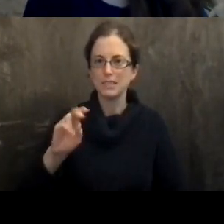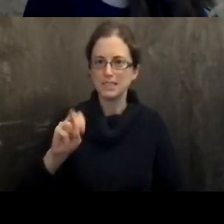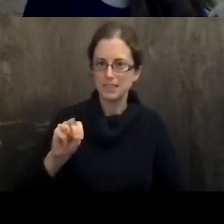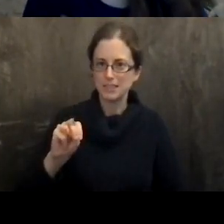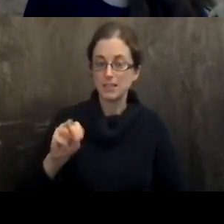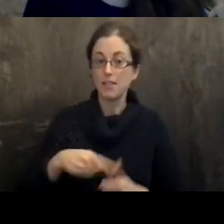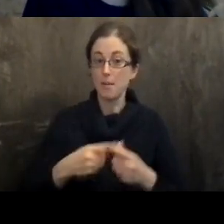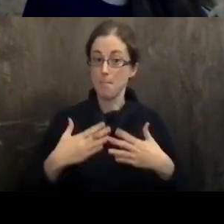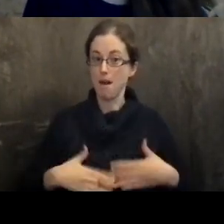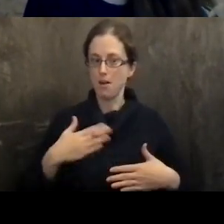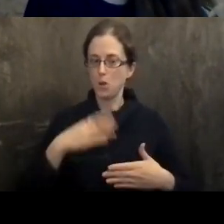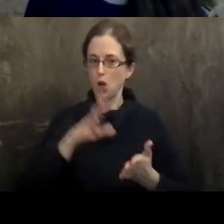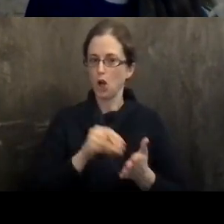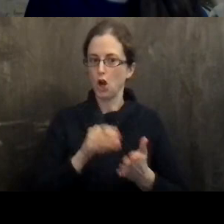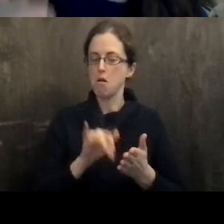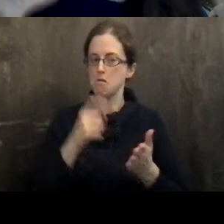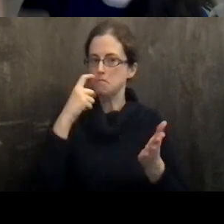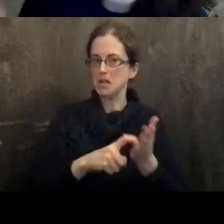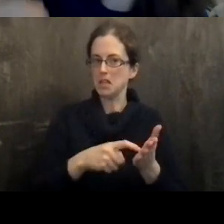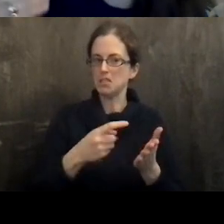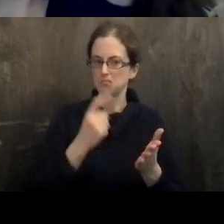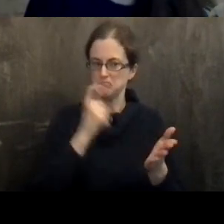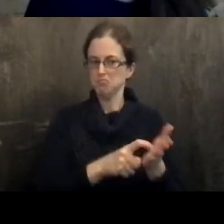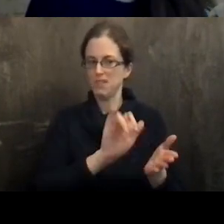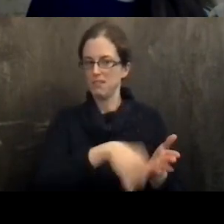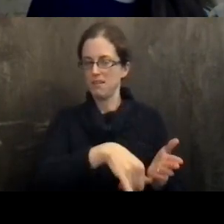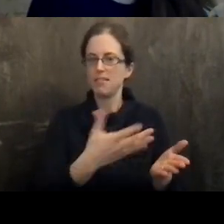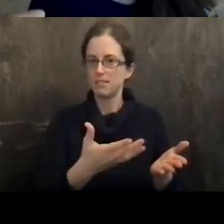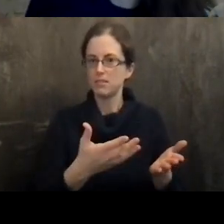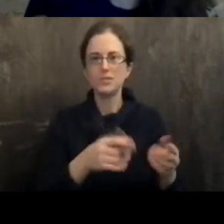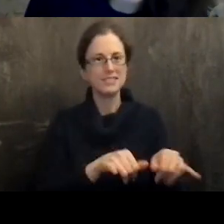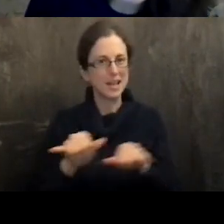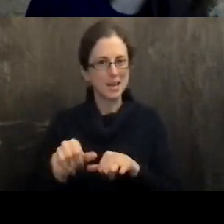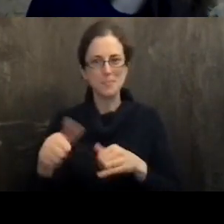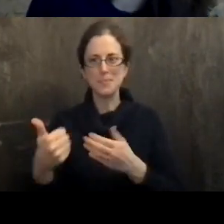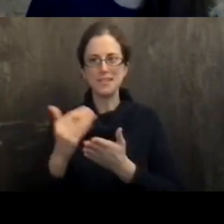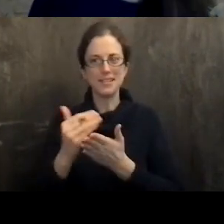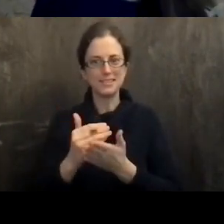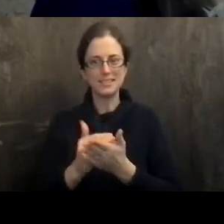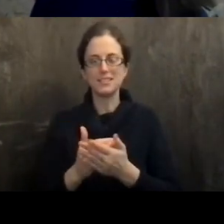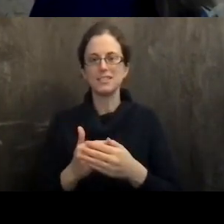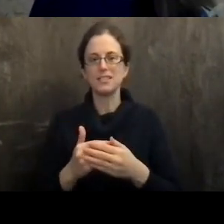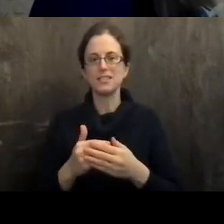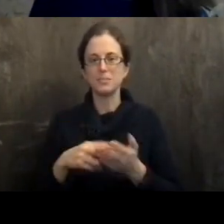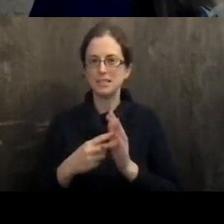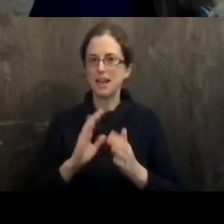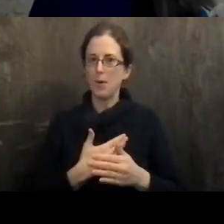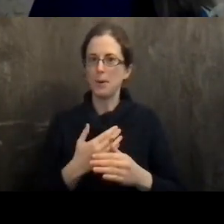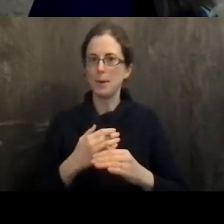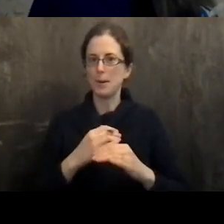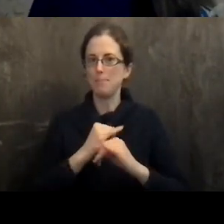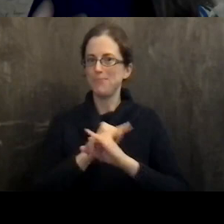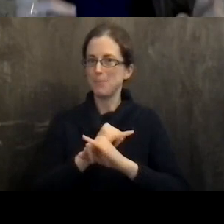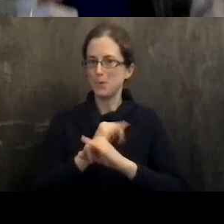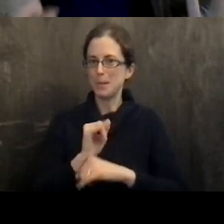like any lesson, it takes our immune system a little time to learn that lesson.